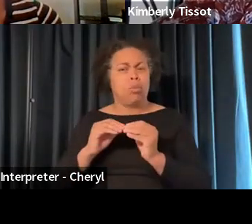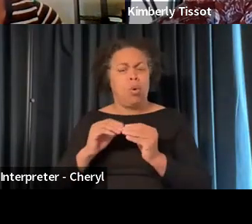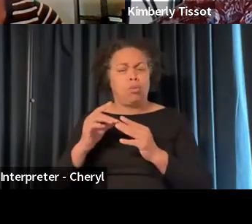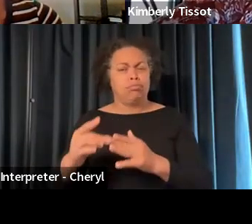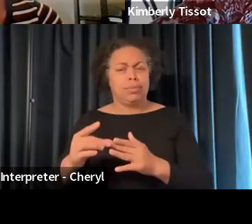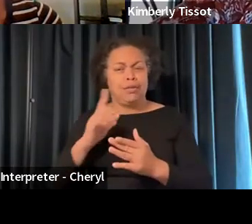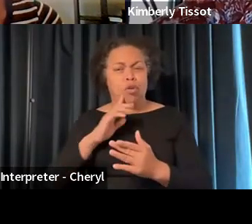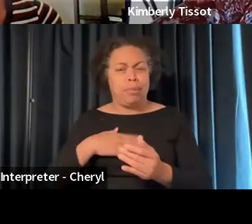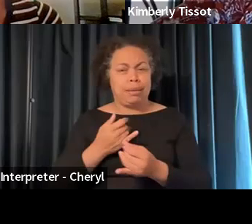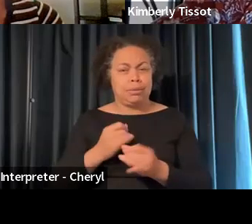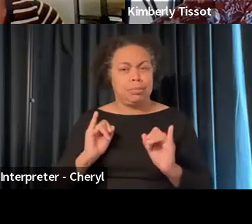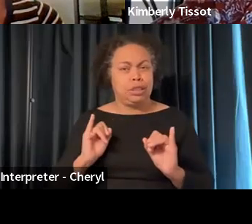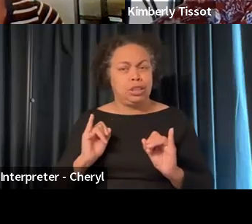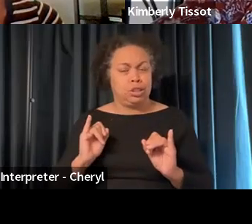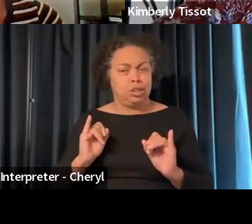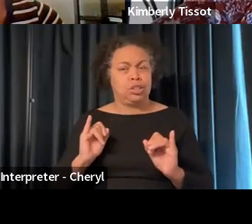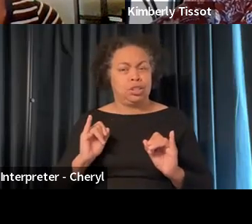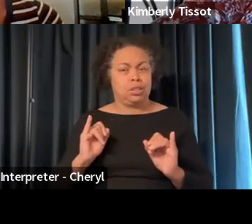independence and